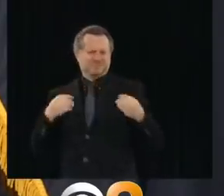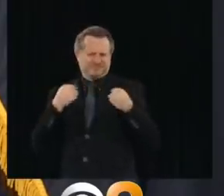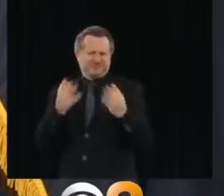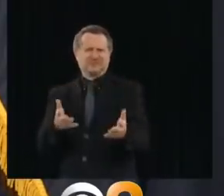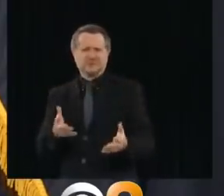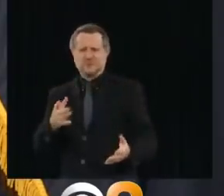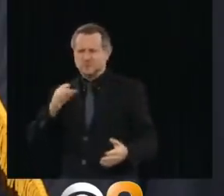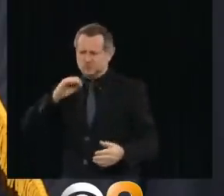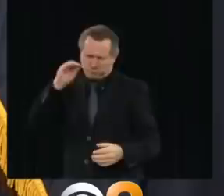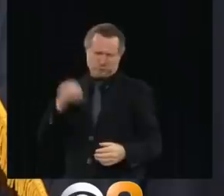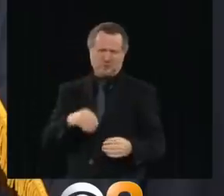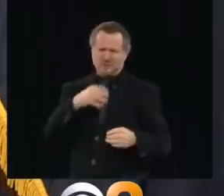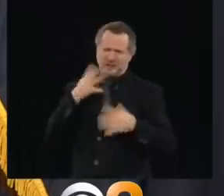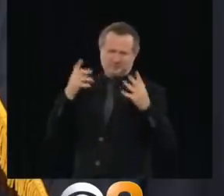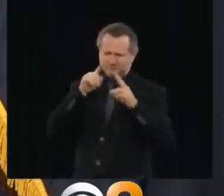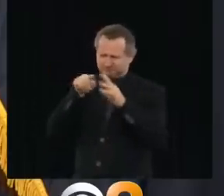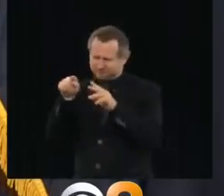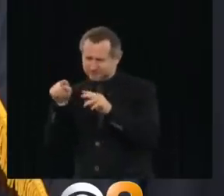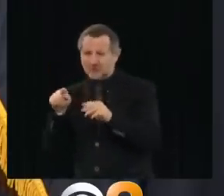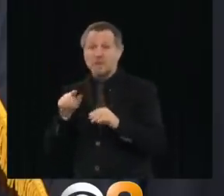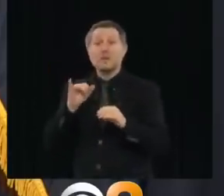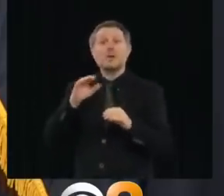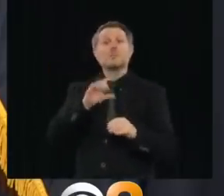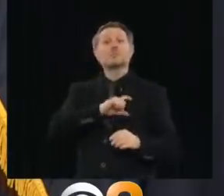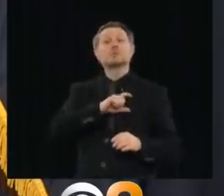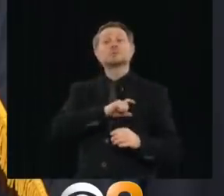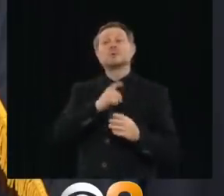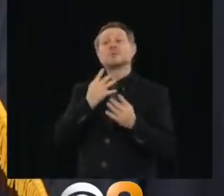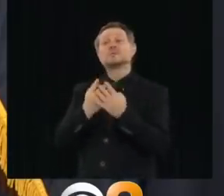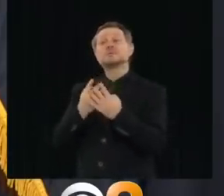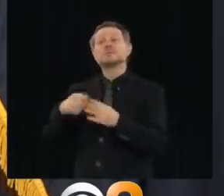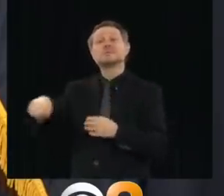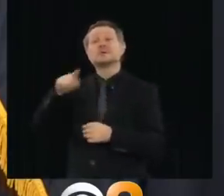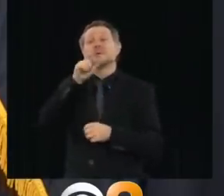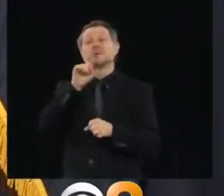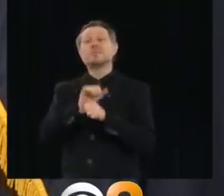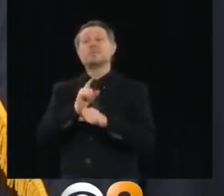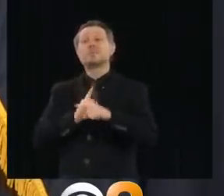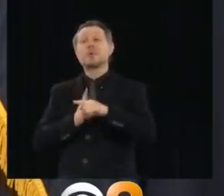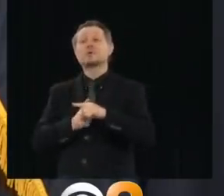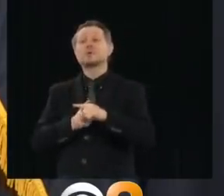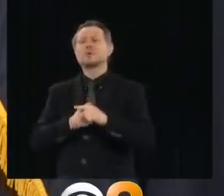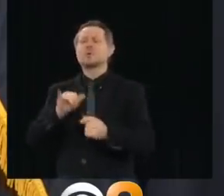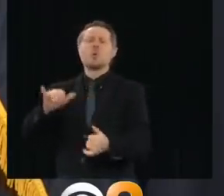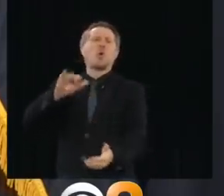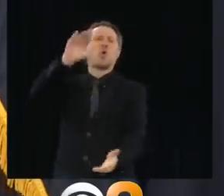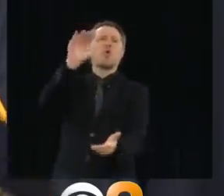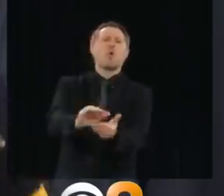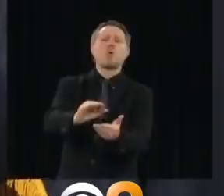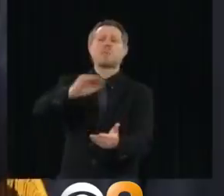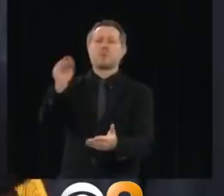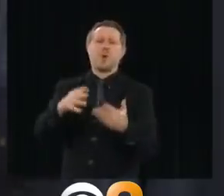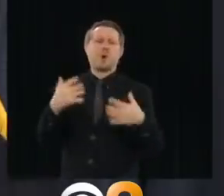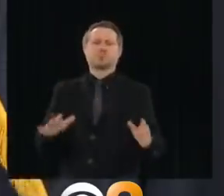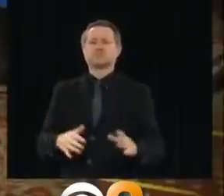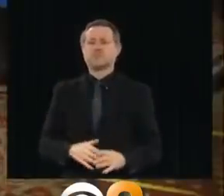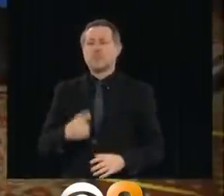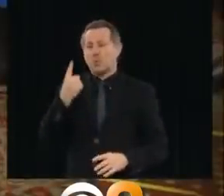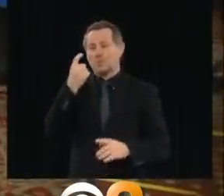frontline personnel. The correction officers test way below the general public. So can we repeat? One more,